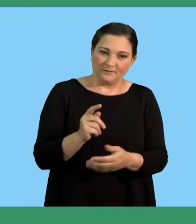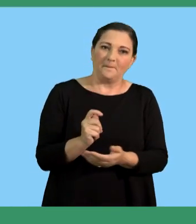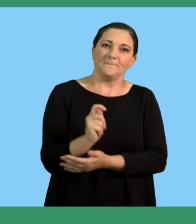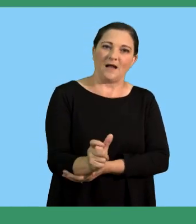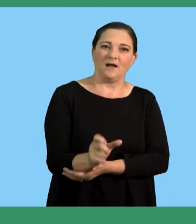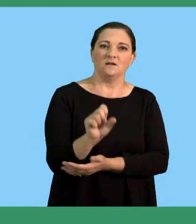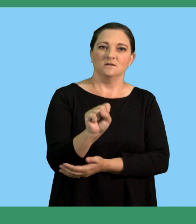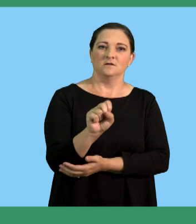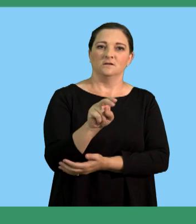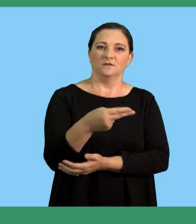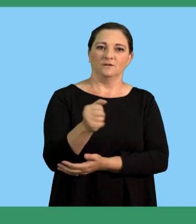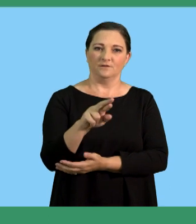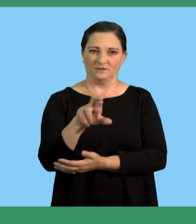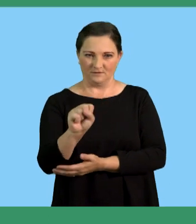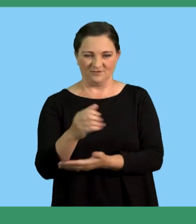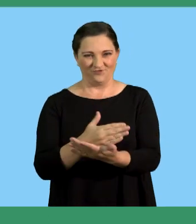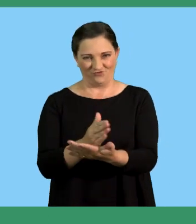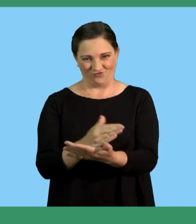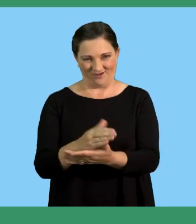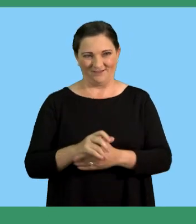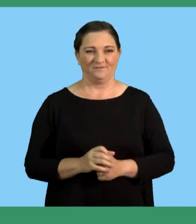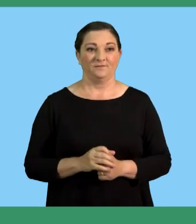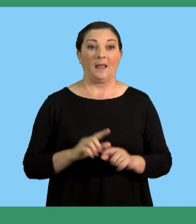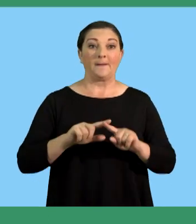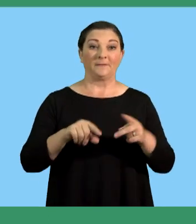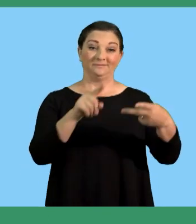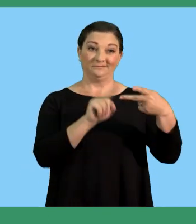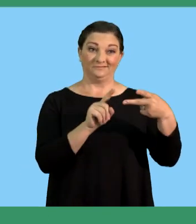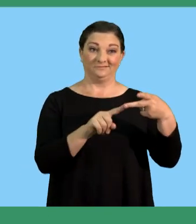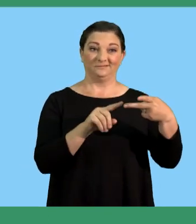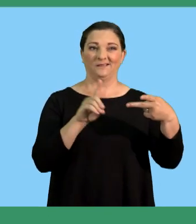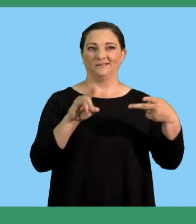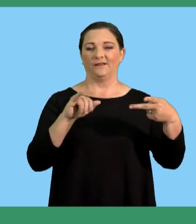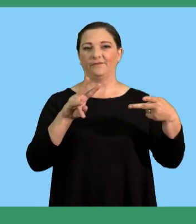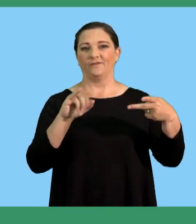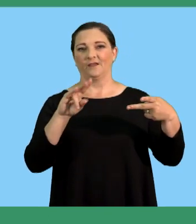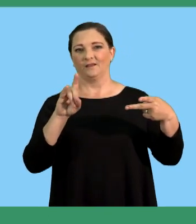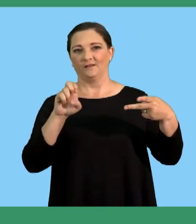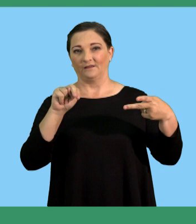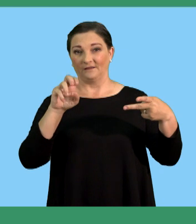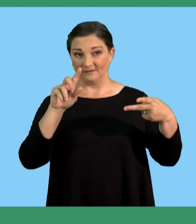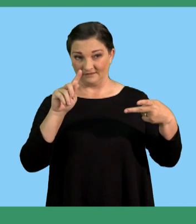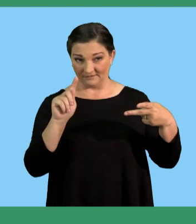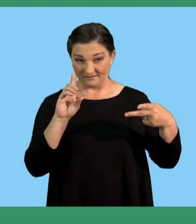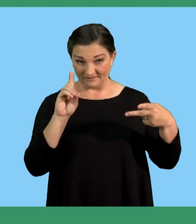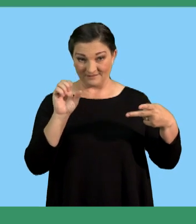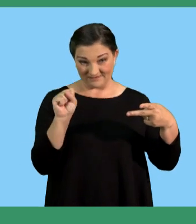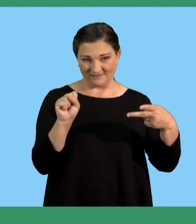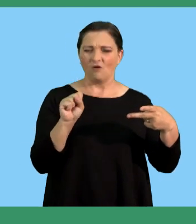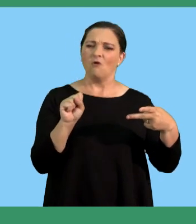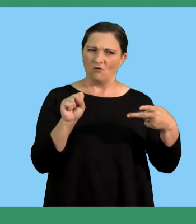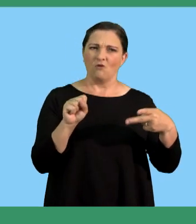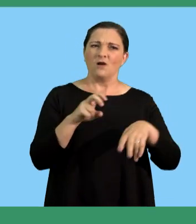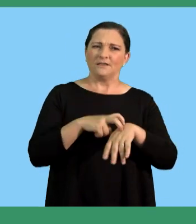shares. Dividends refers to a sum of money paid regularly by a company to its shareholders from